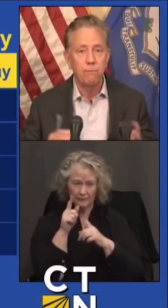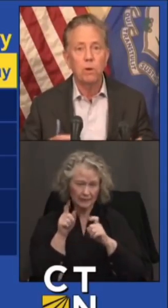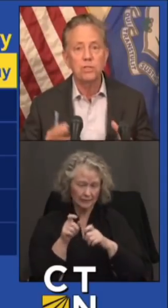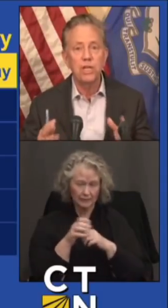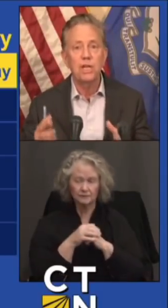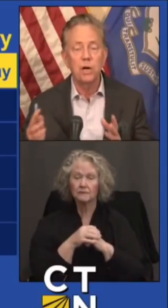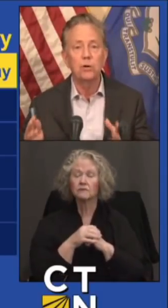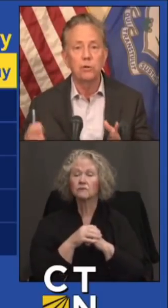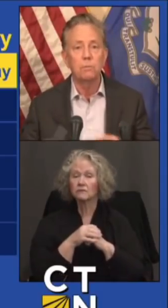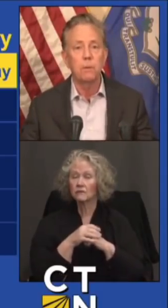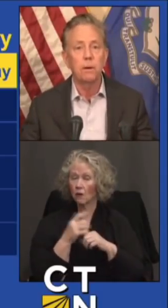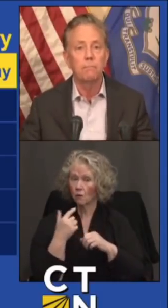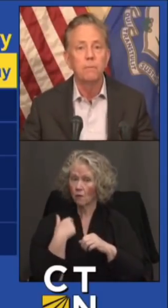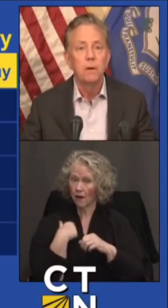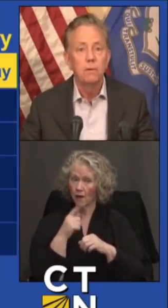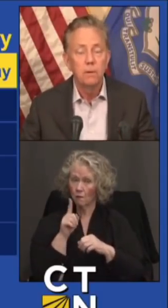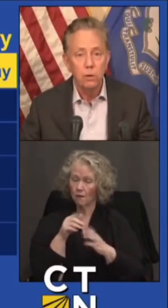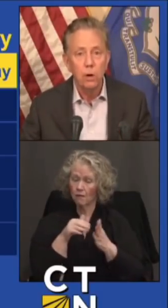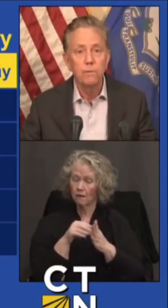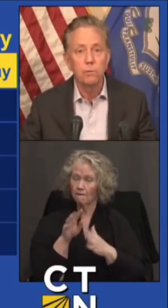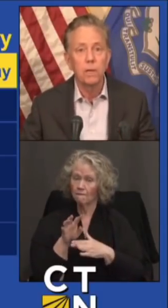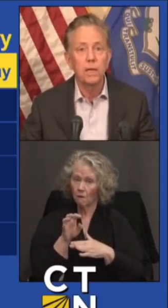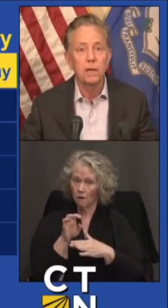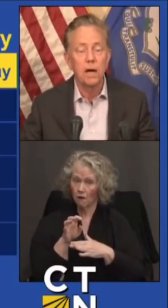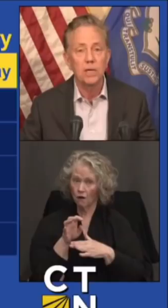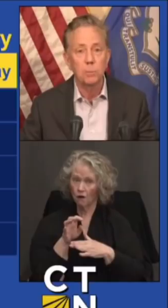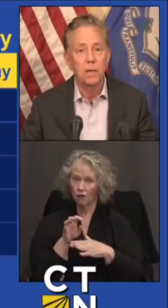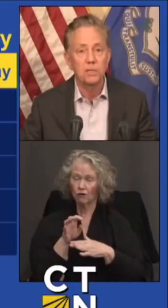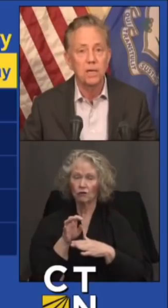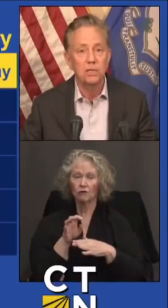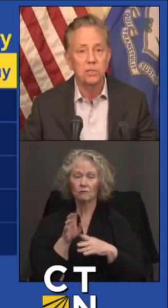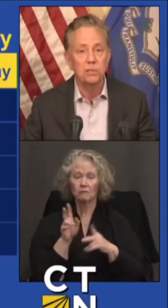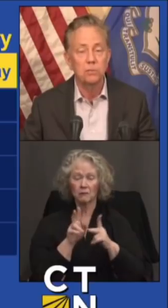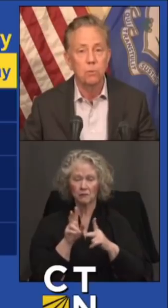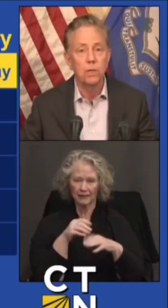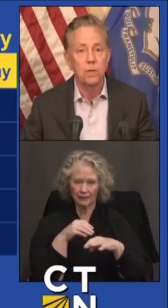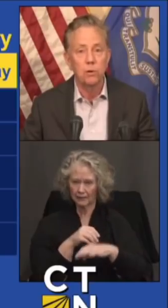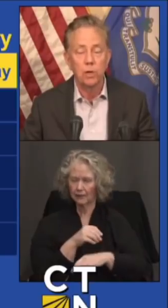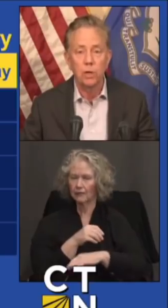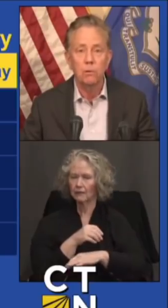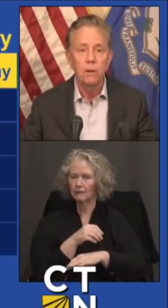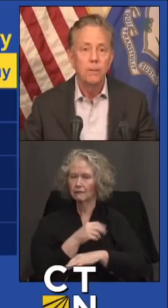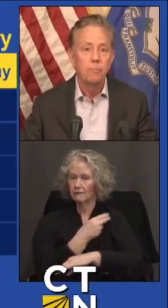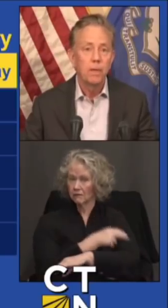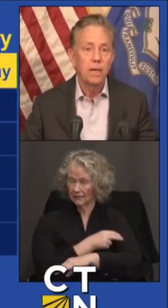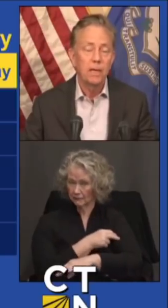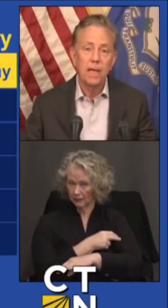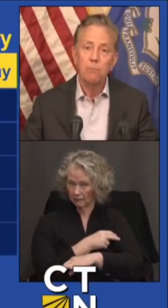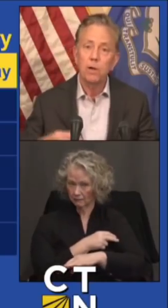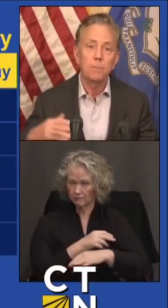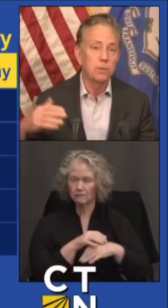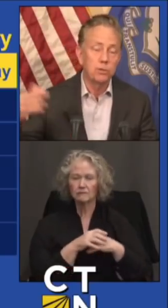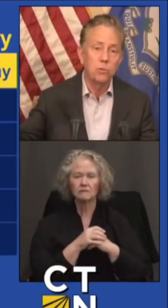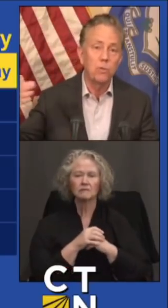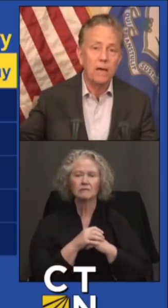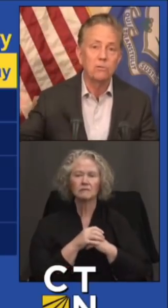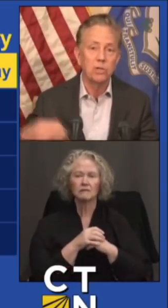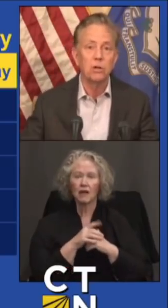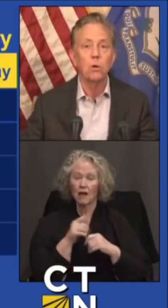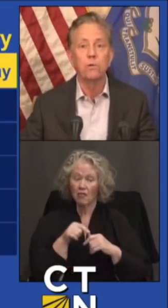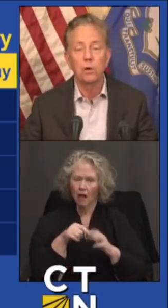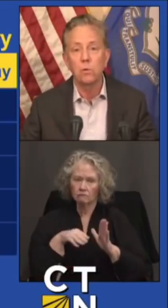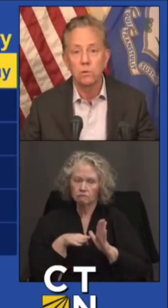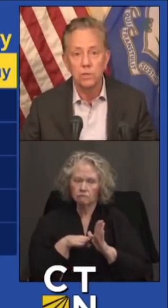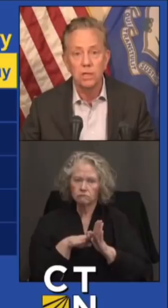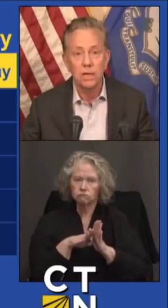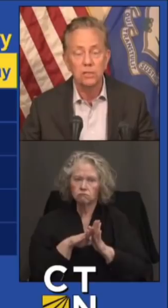had 1,400 COVID-related hospitalizations 1 year ago. And that went up to 2,000